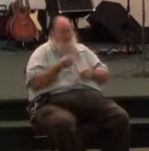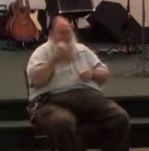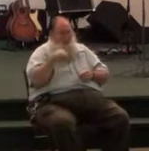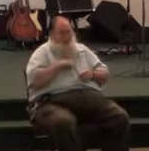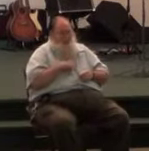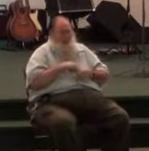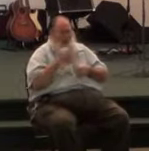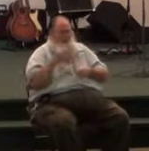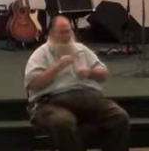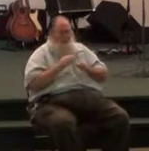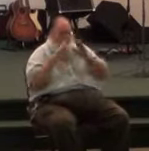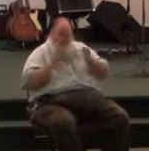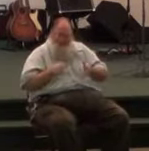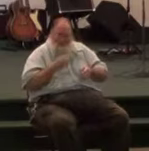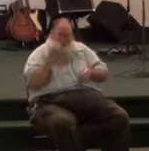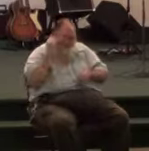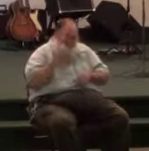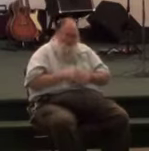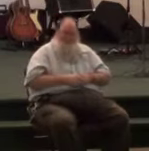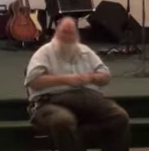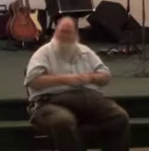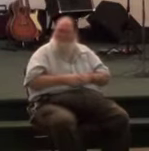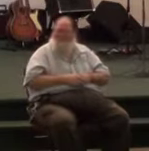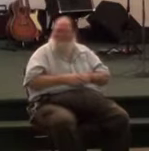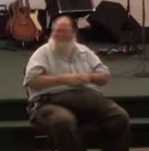of house and home.